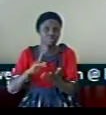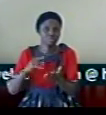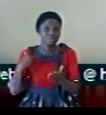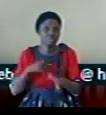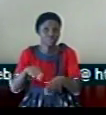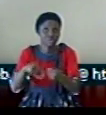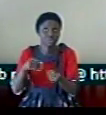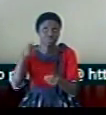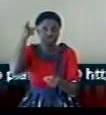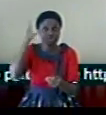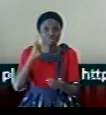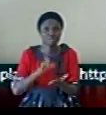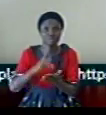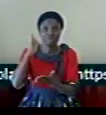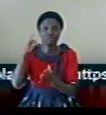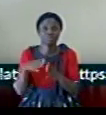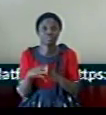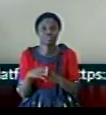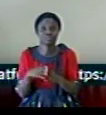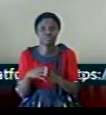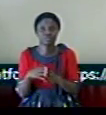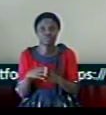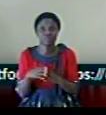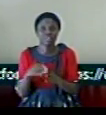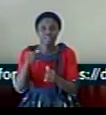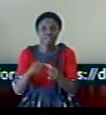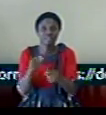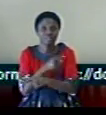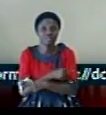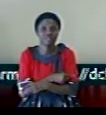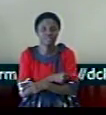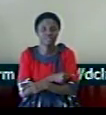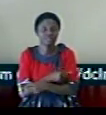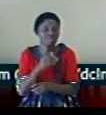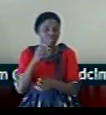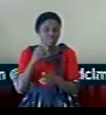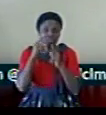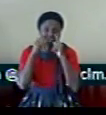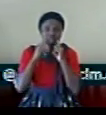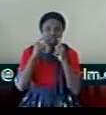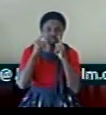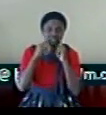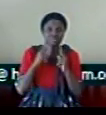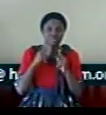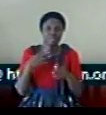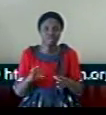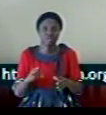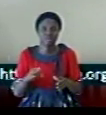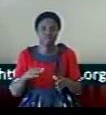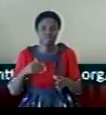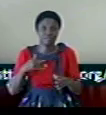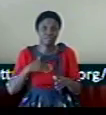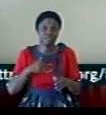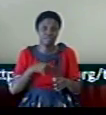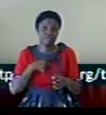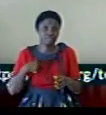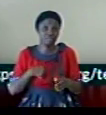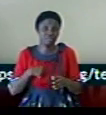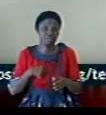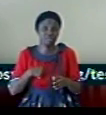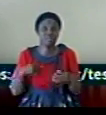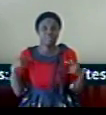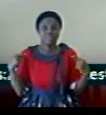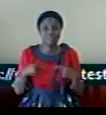vomit, salivating, crying of headache, chest pain. Every day we took her to hospital,